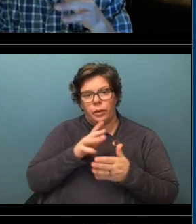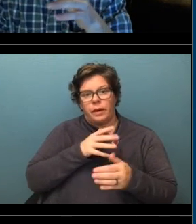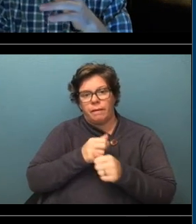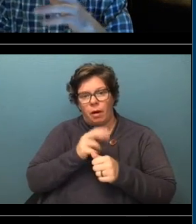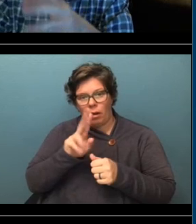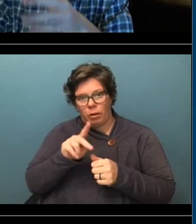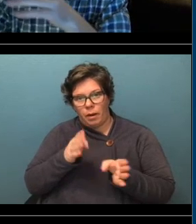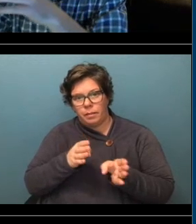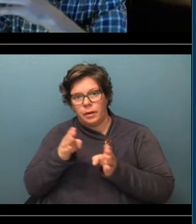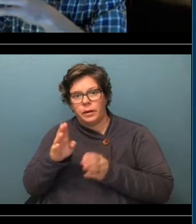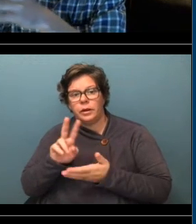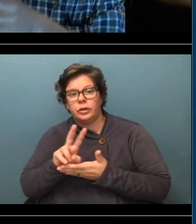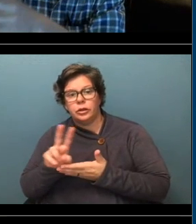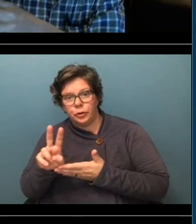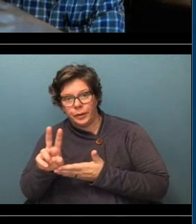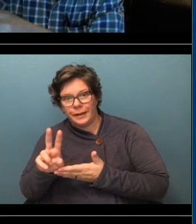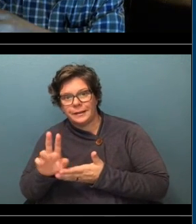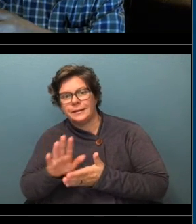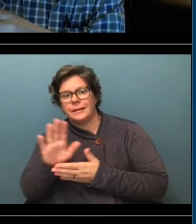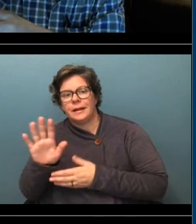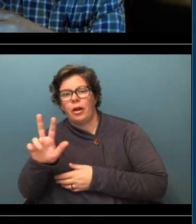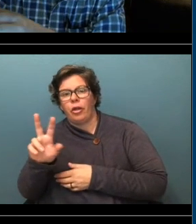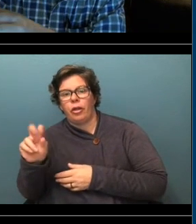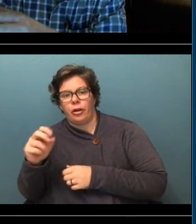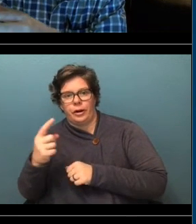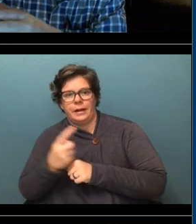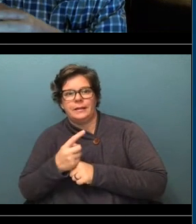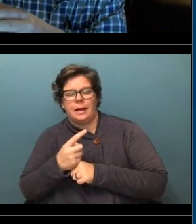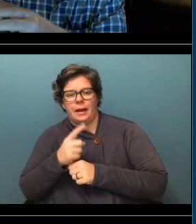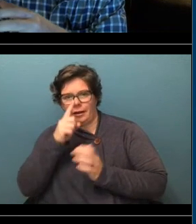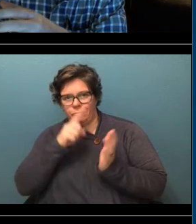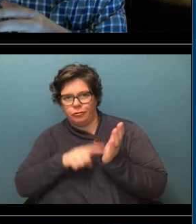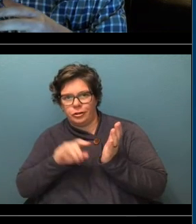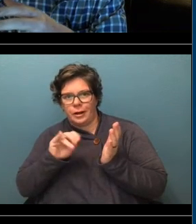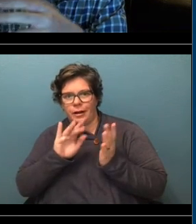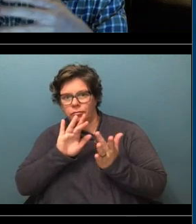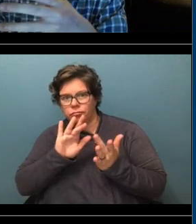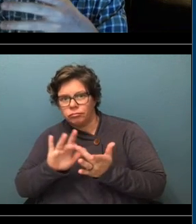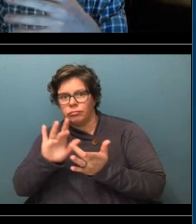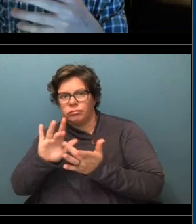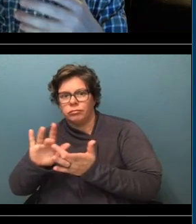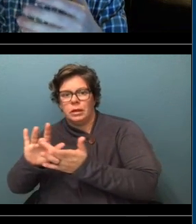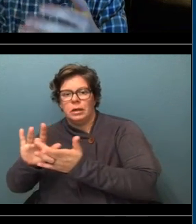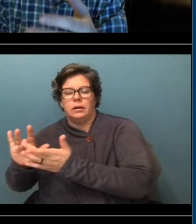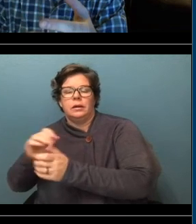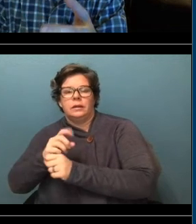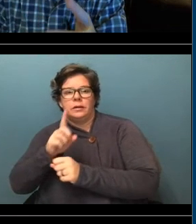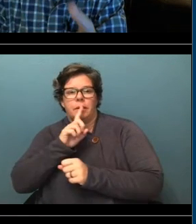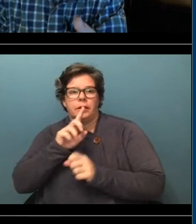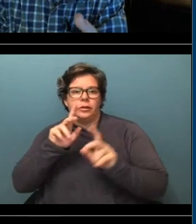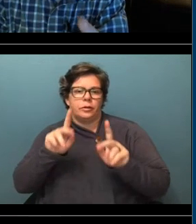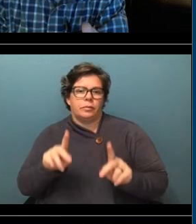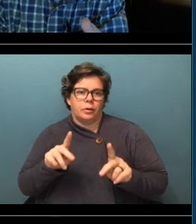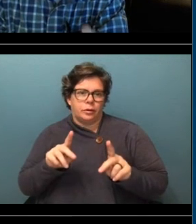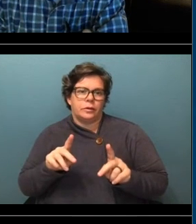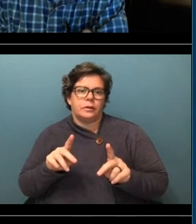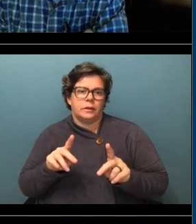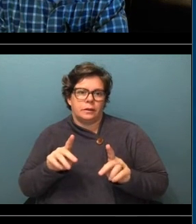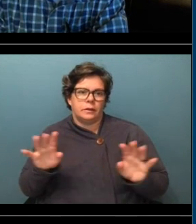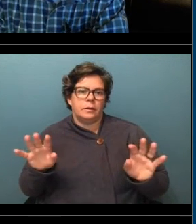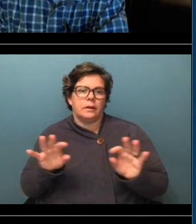as well as a 2-week and then a 30-day follow-up, just to ensure that the individual has accessed and connected with